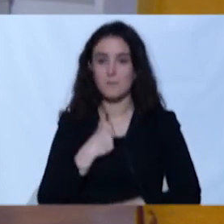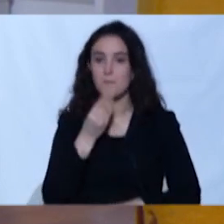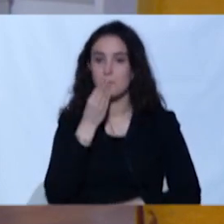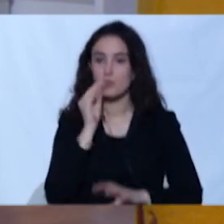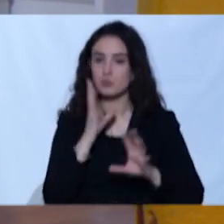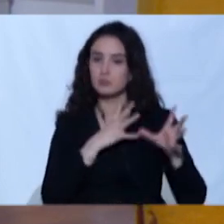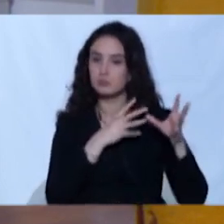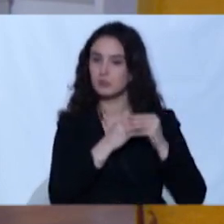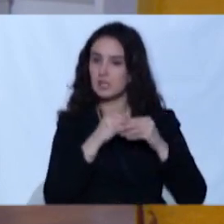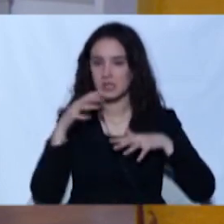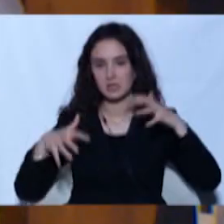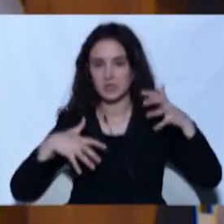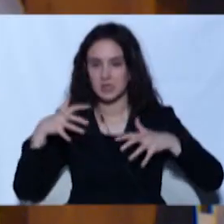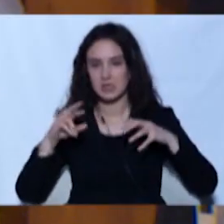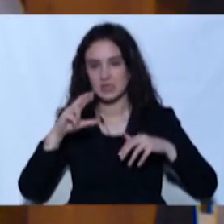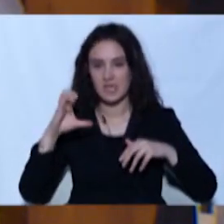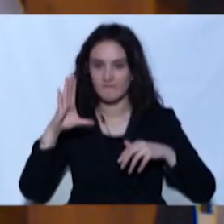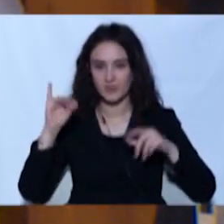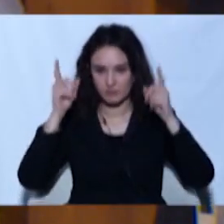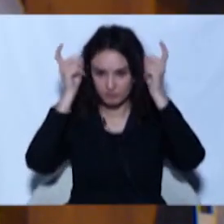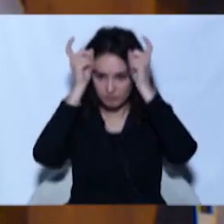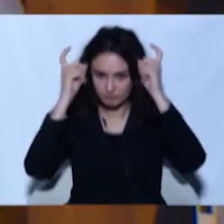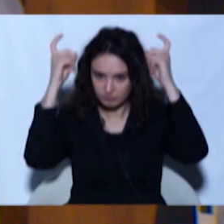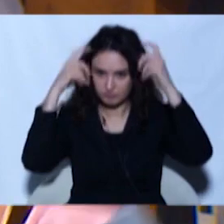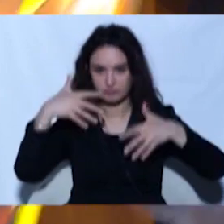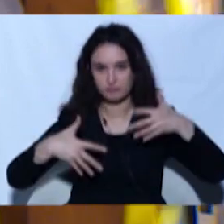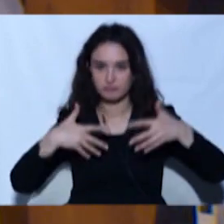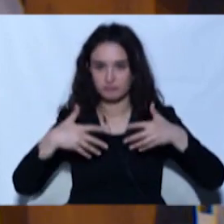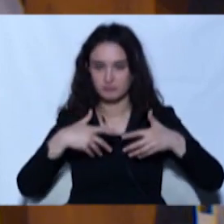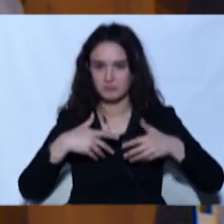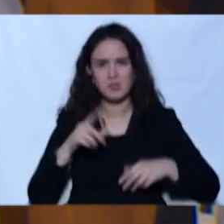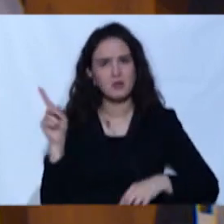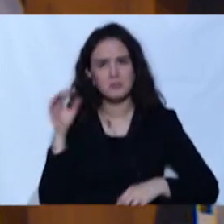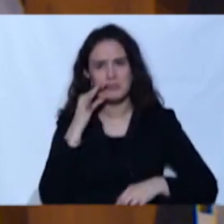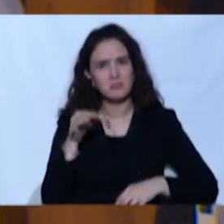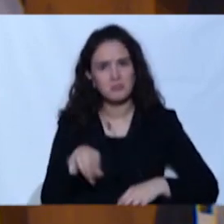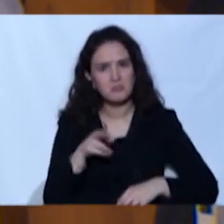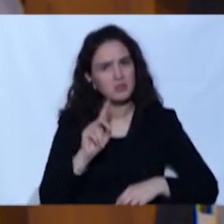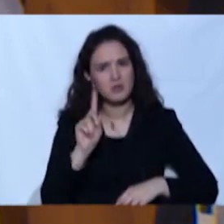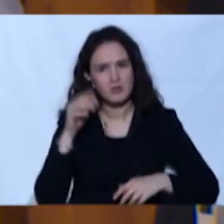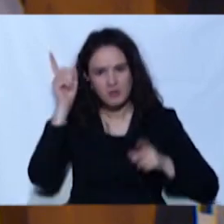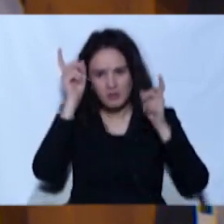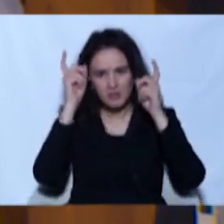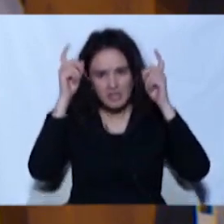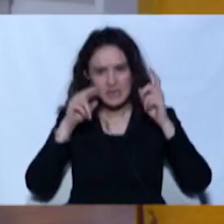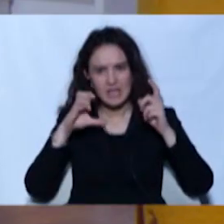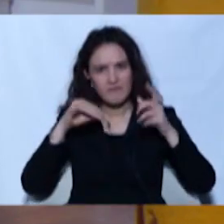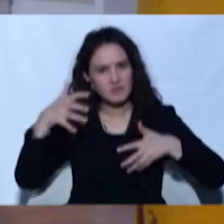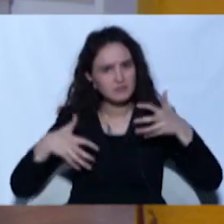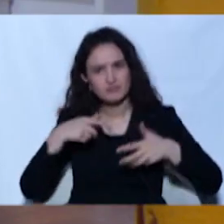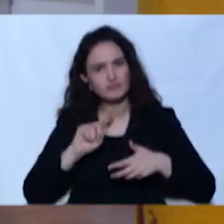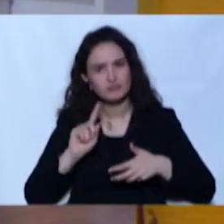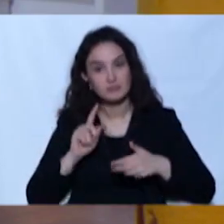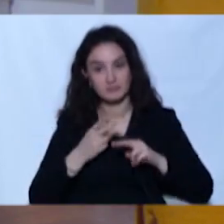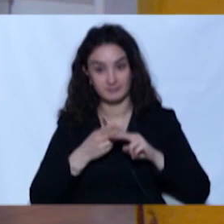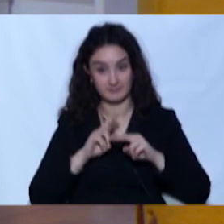the gruffalo." "A gruffalo? What is a gruffalo?" "A